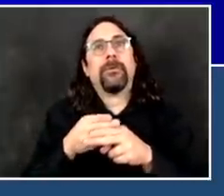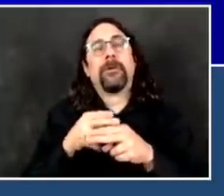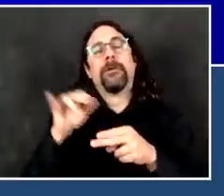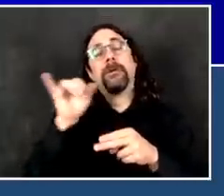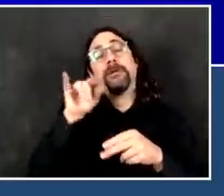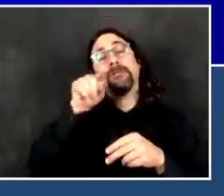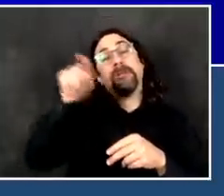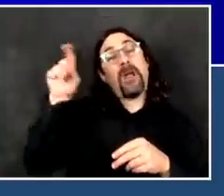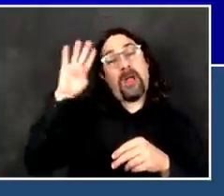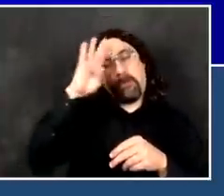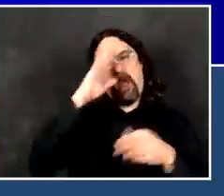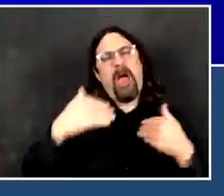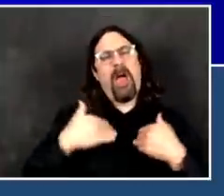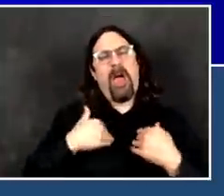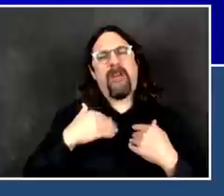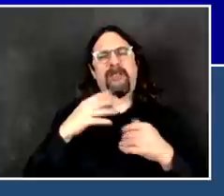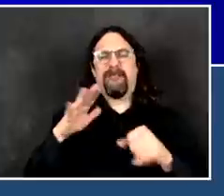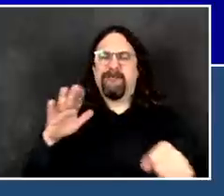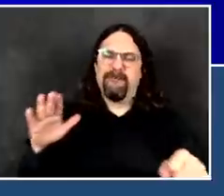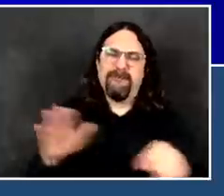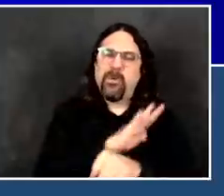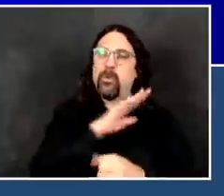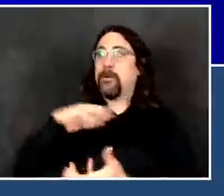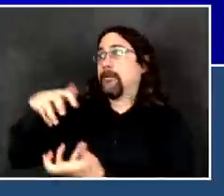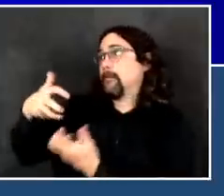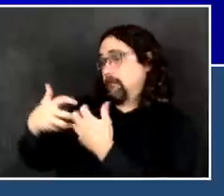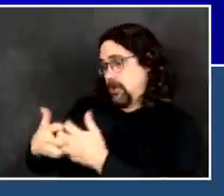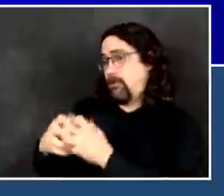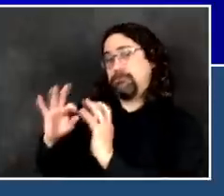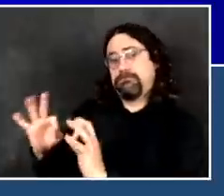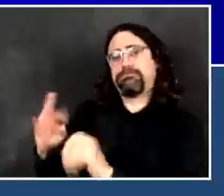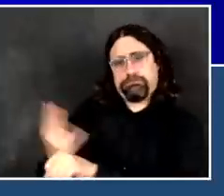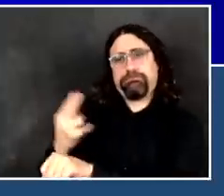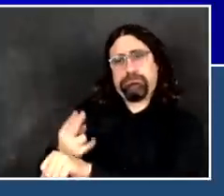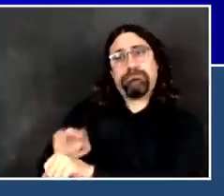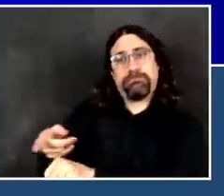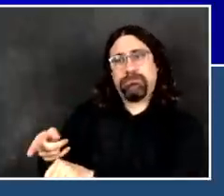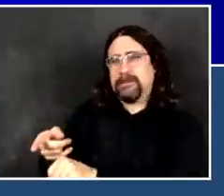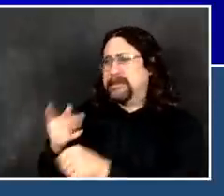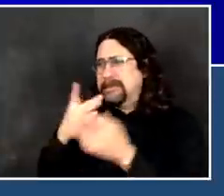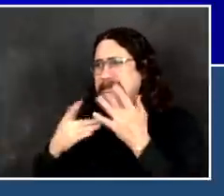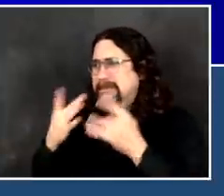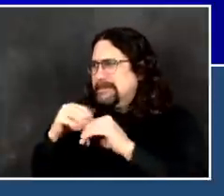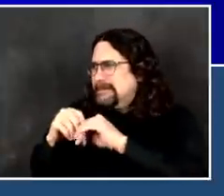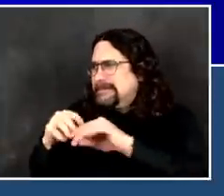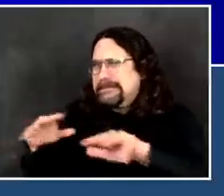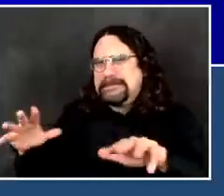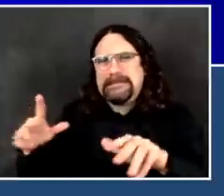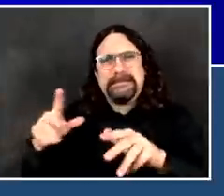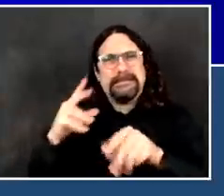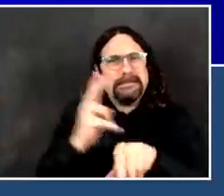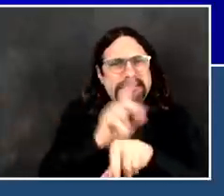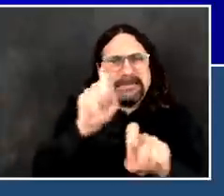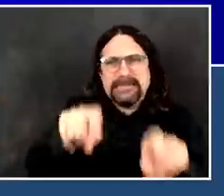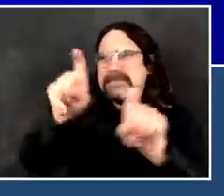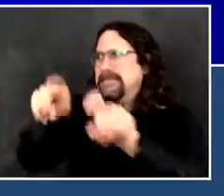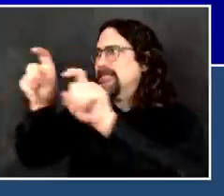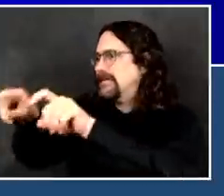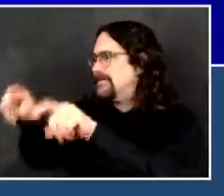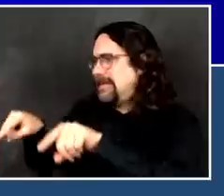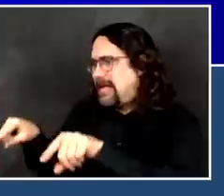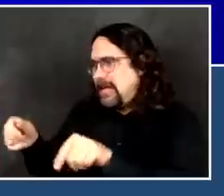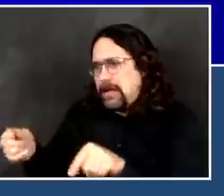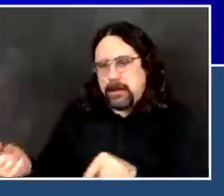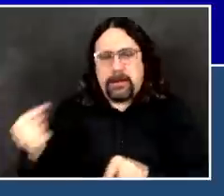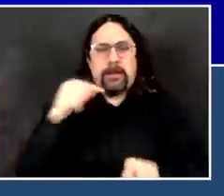moment, they buy time to save lives. They also work with a number of different kinds of cases where there are less severe